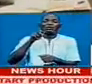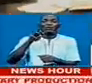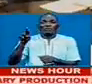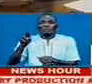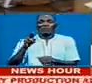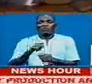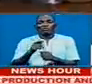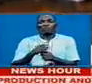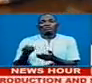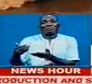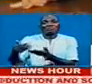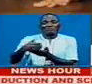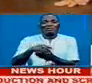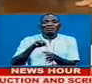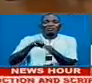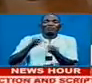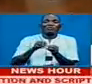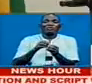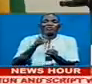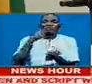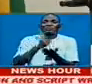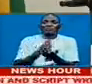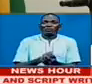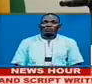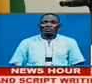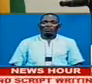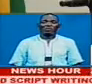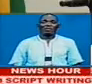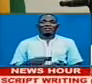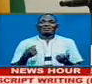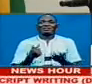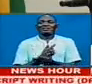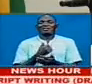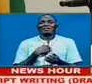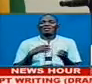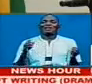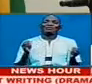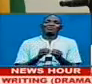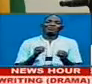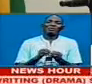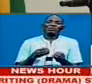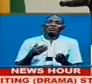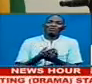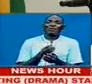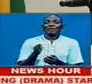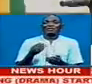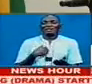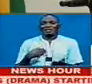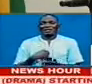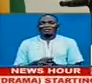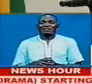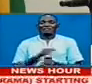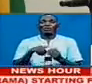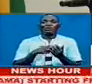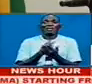vision from raw material-based economy to value addition one. We have a lot of raw materials across the country, and so